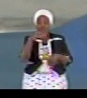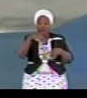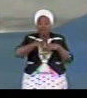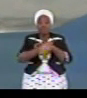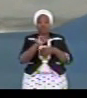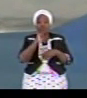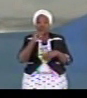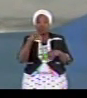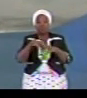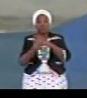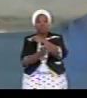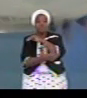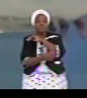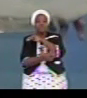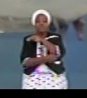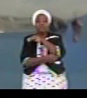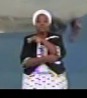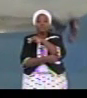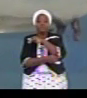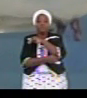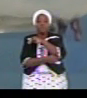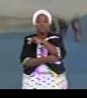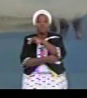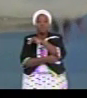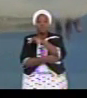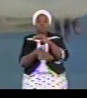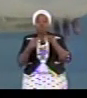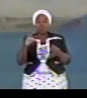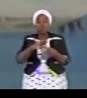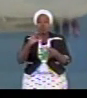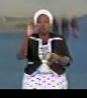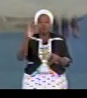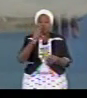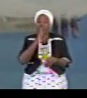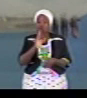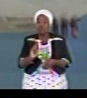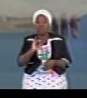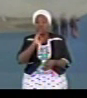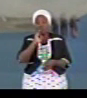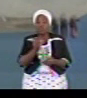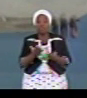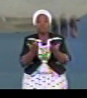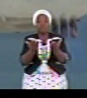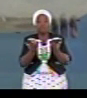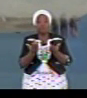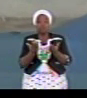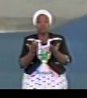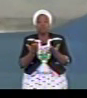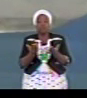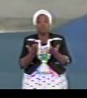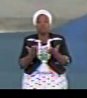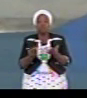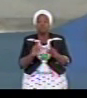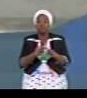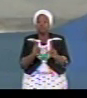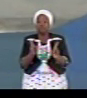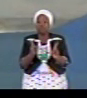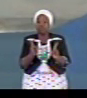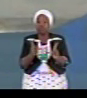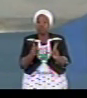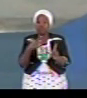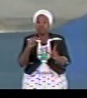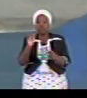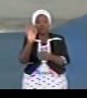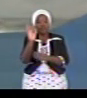into temptation. The spirit indeed is willing, but the